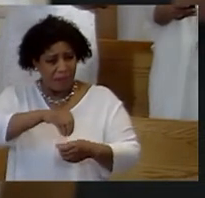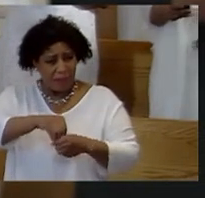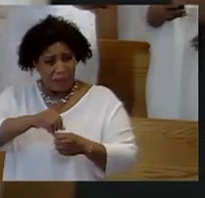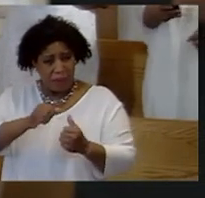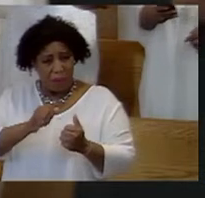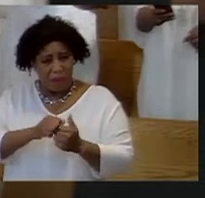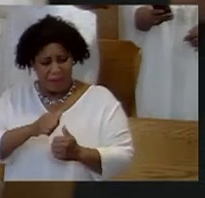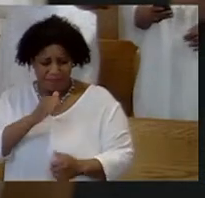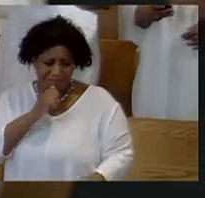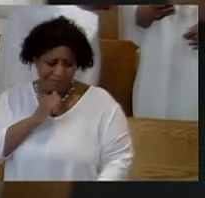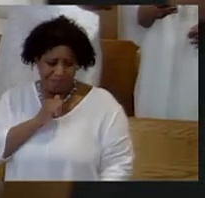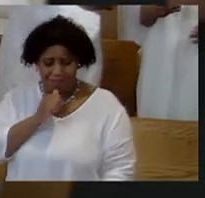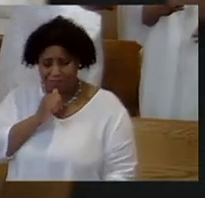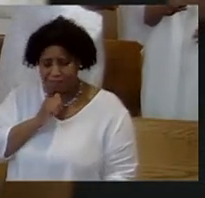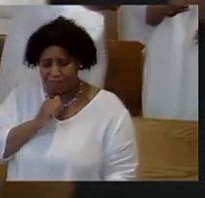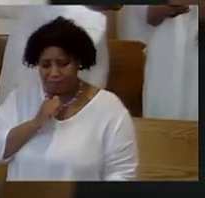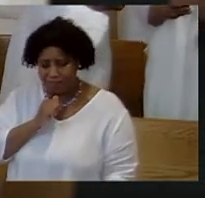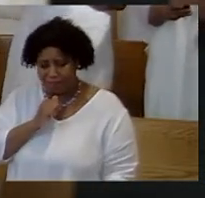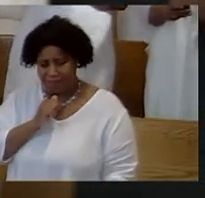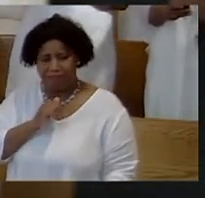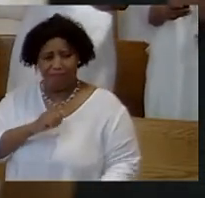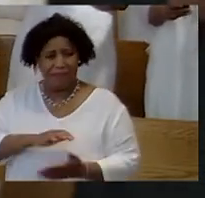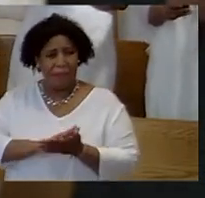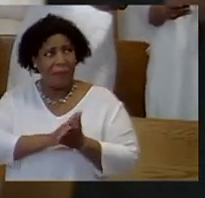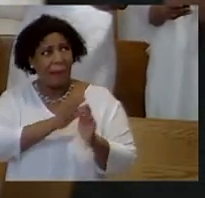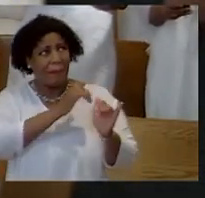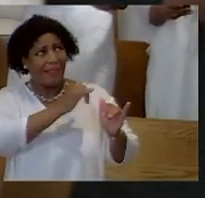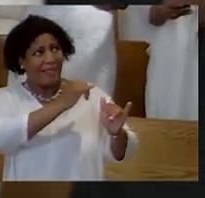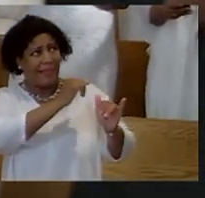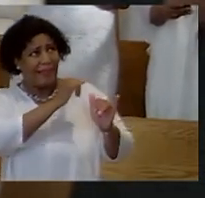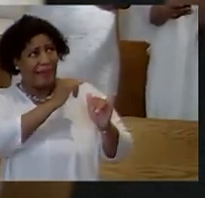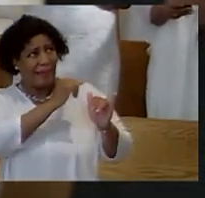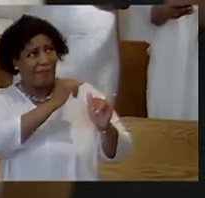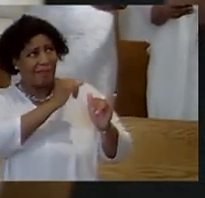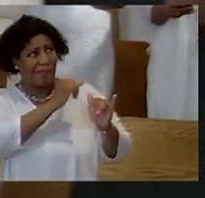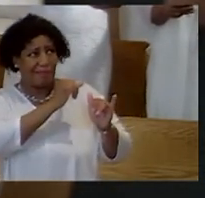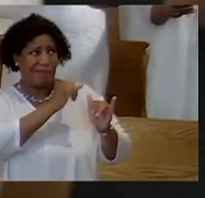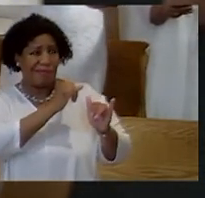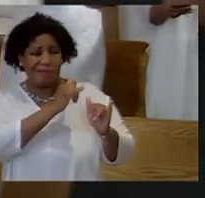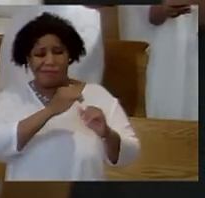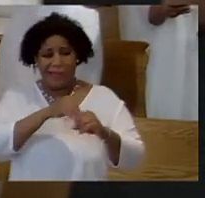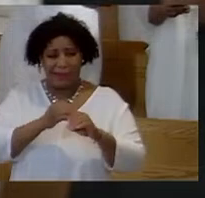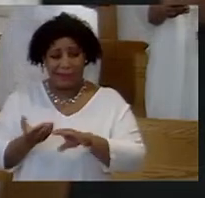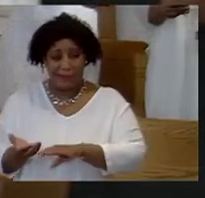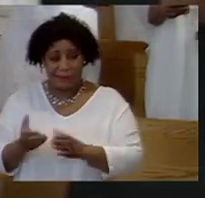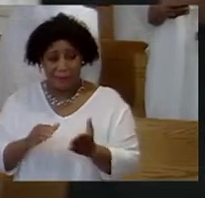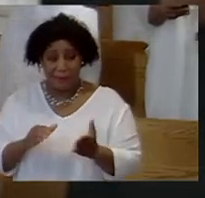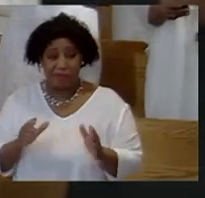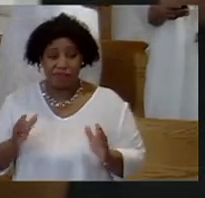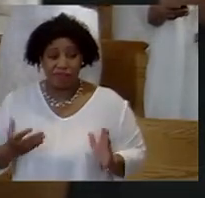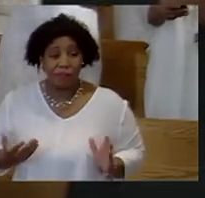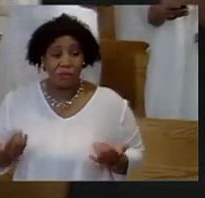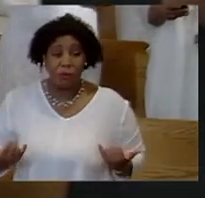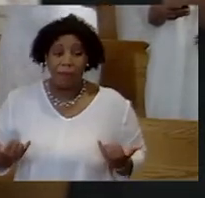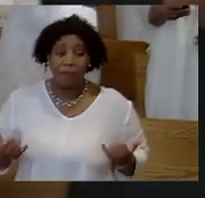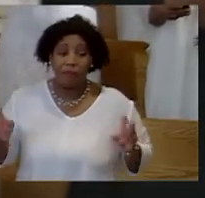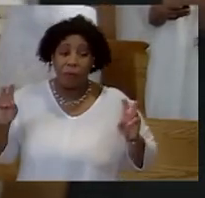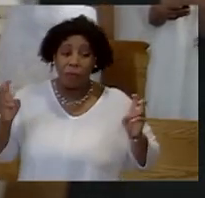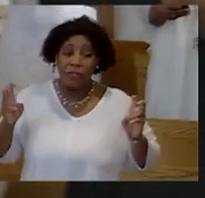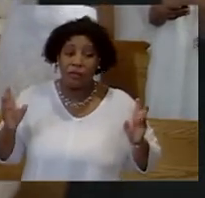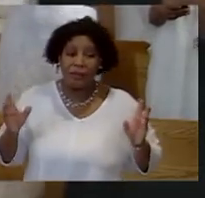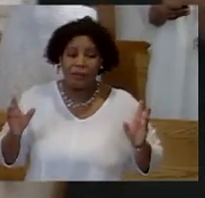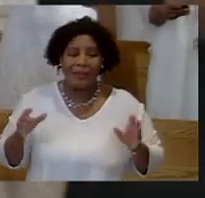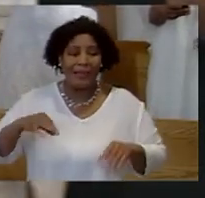suffering, becoming like him in his death, Today, my brother and sister, I want to preach from the subject,